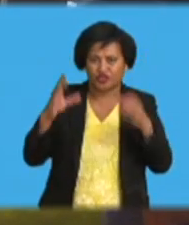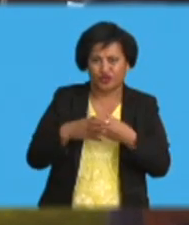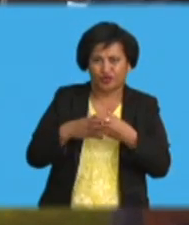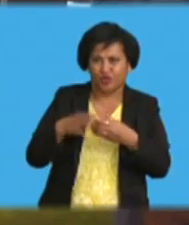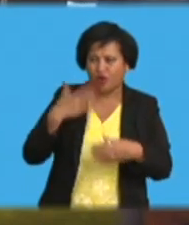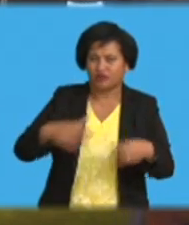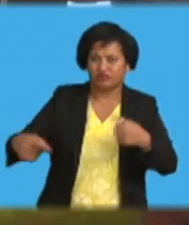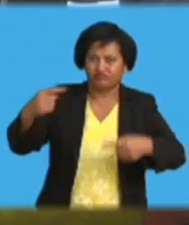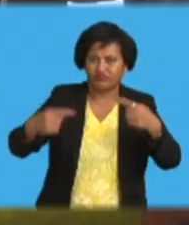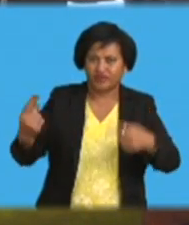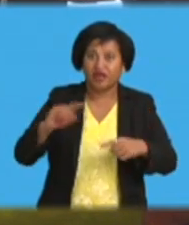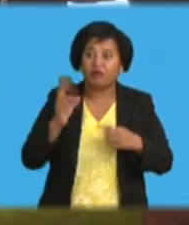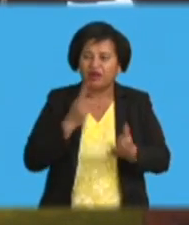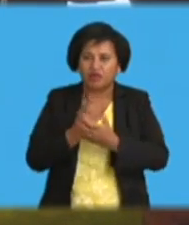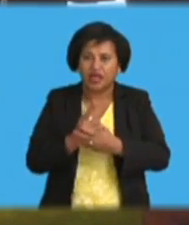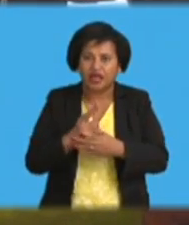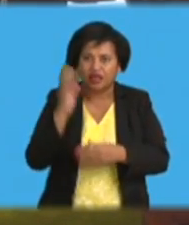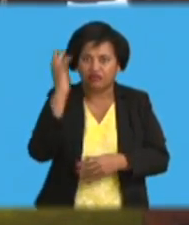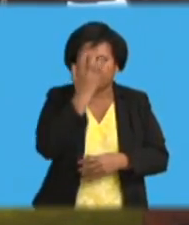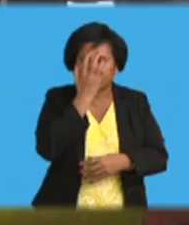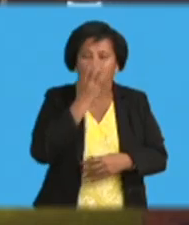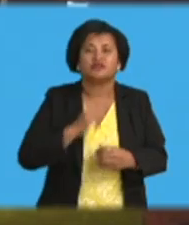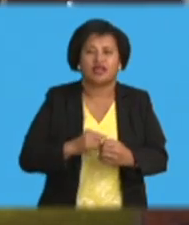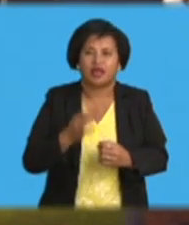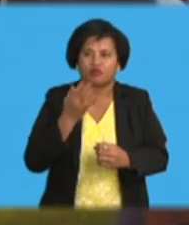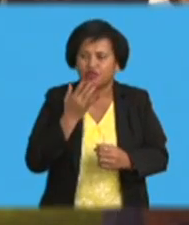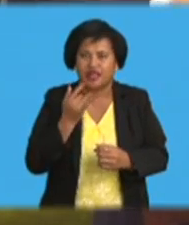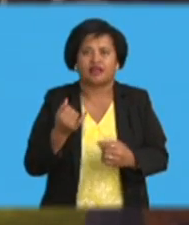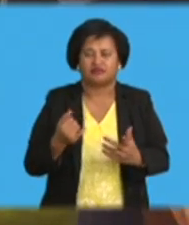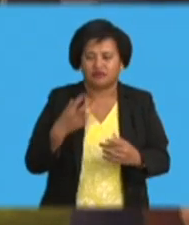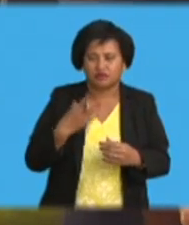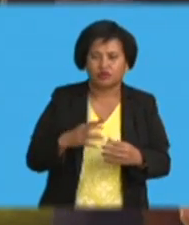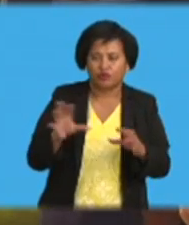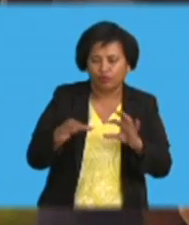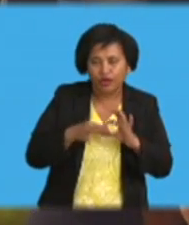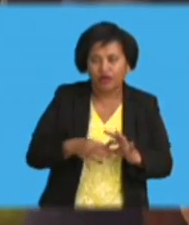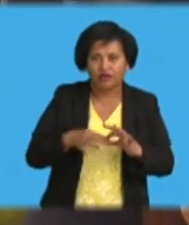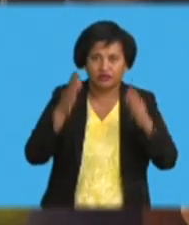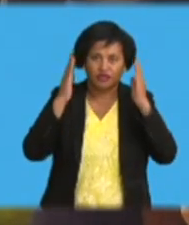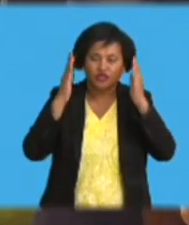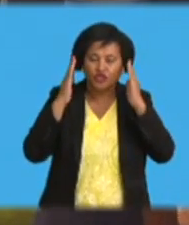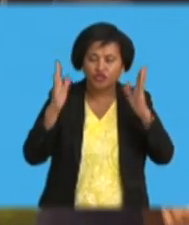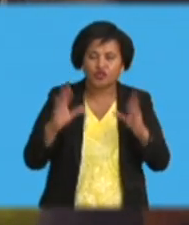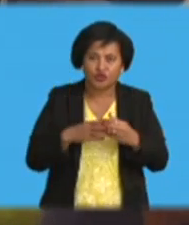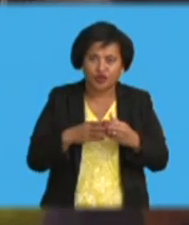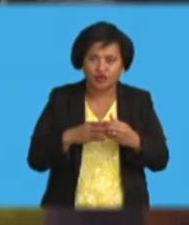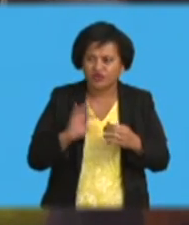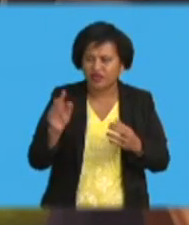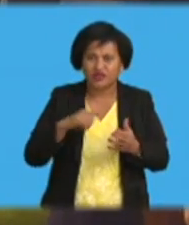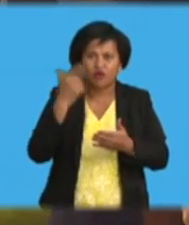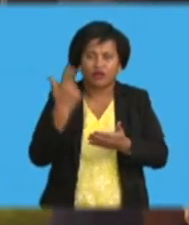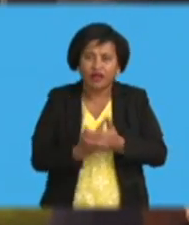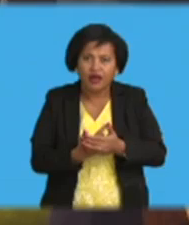life. Madam Speaker, what is most disturbing is that as these fake profiles go about posting blatant lies, taking